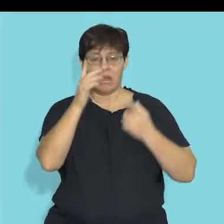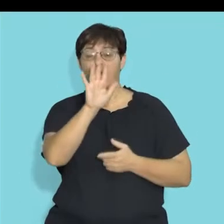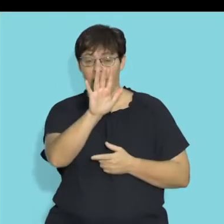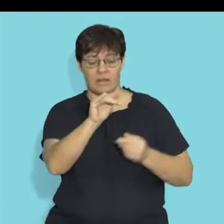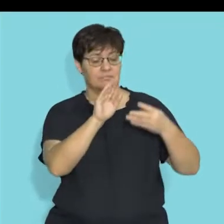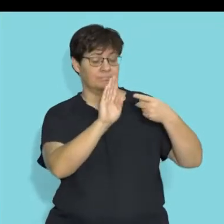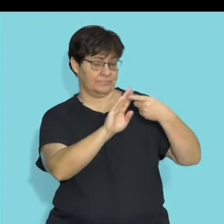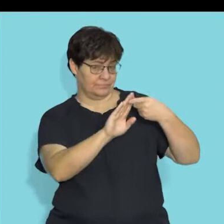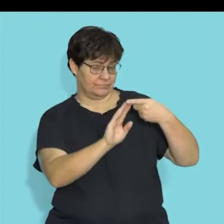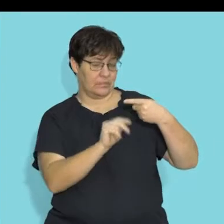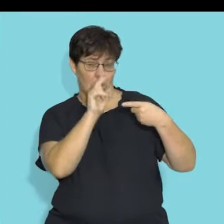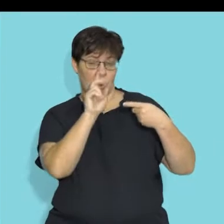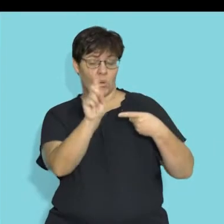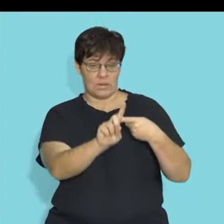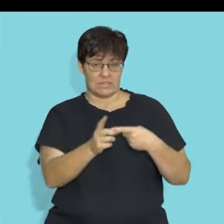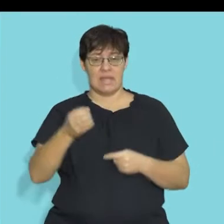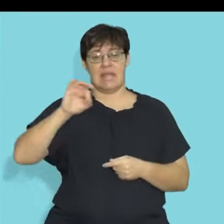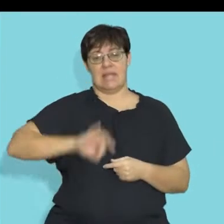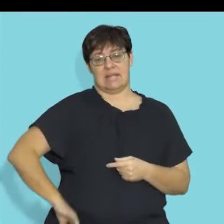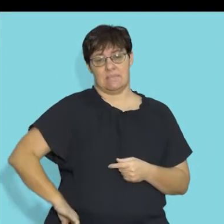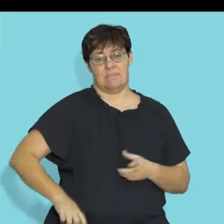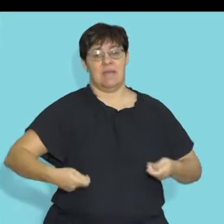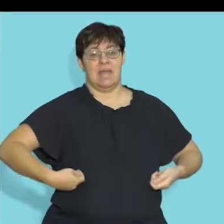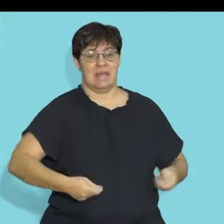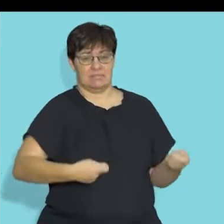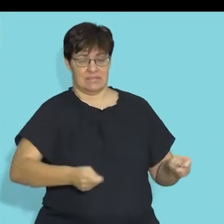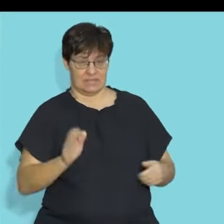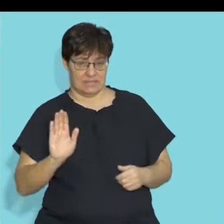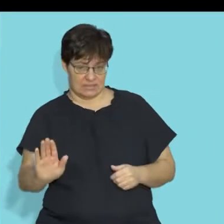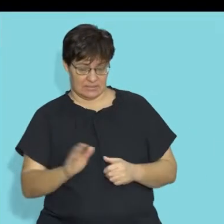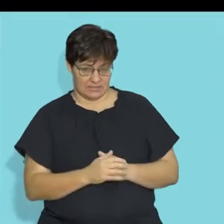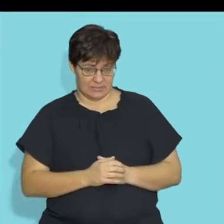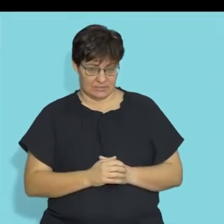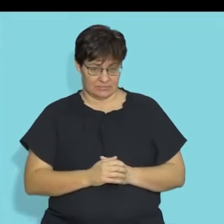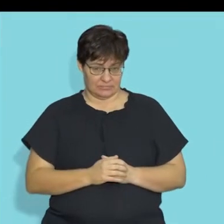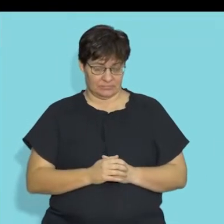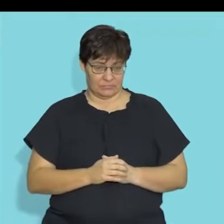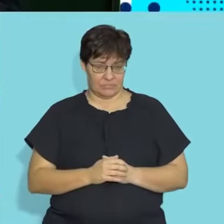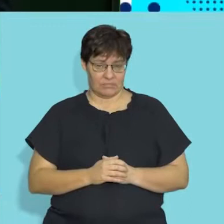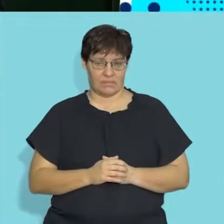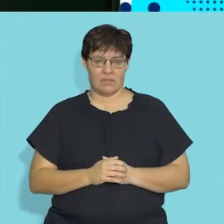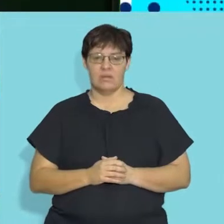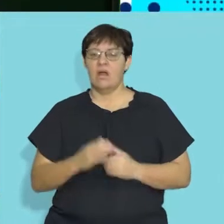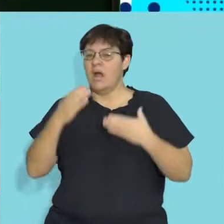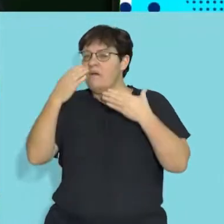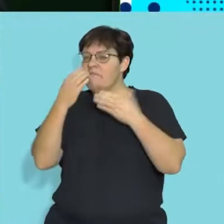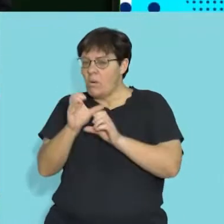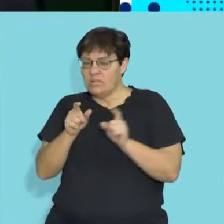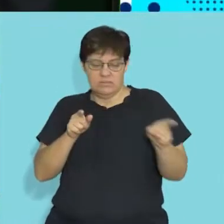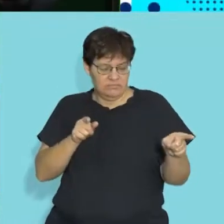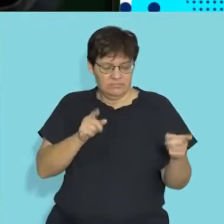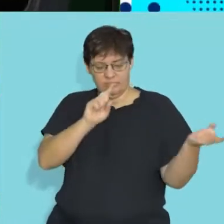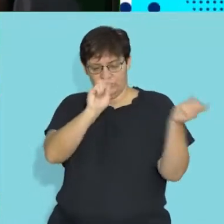It looks at incomes and expenses. Number 1. So the focus changes